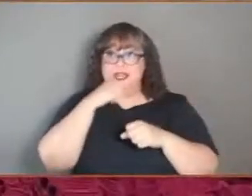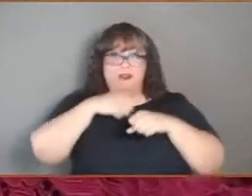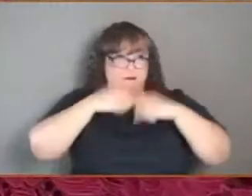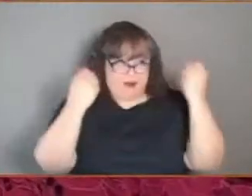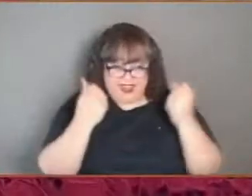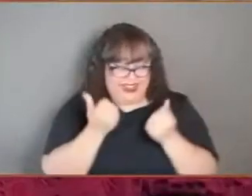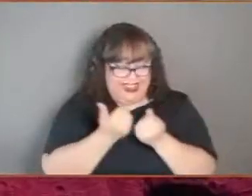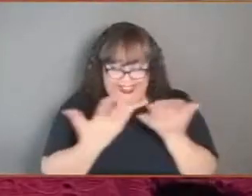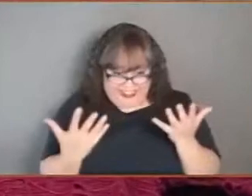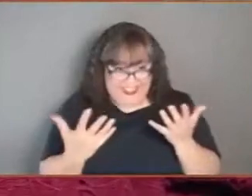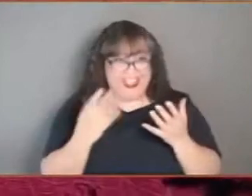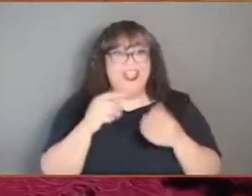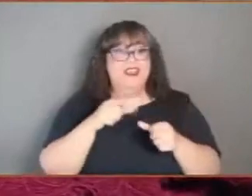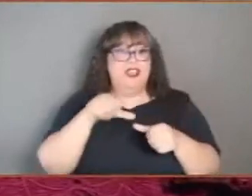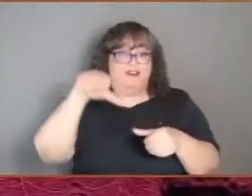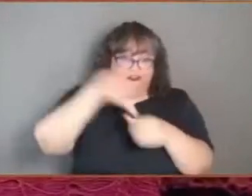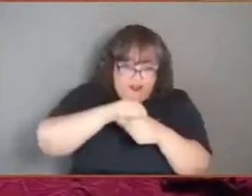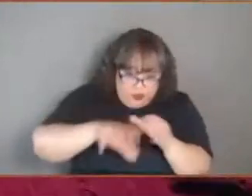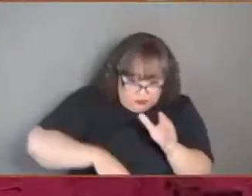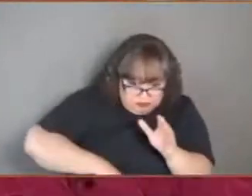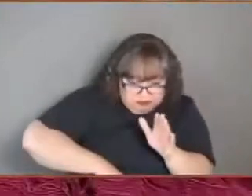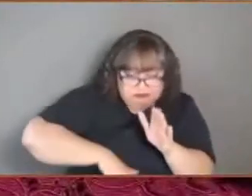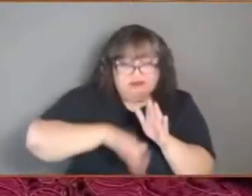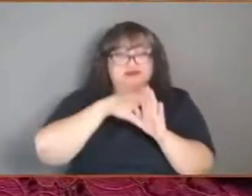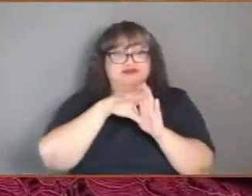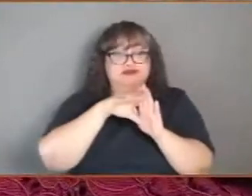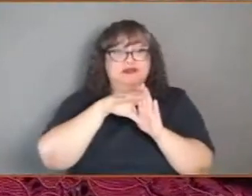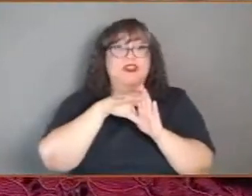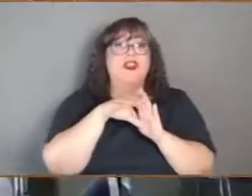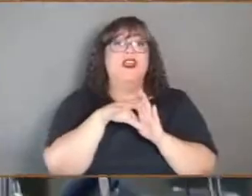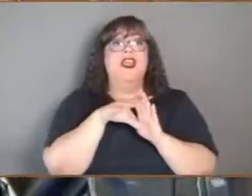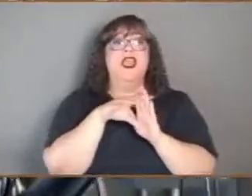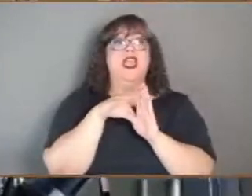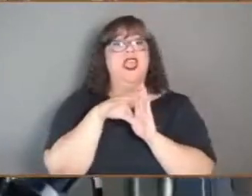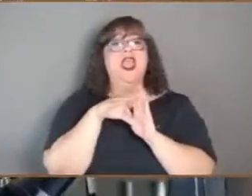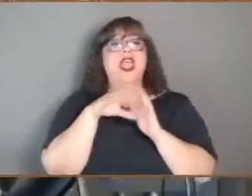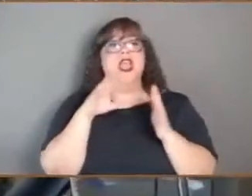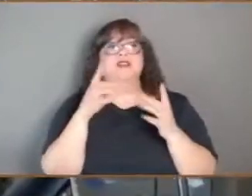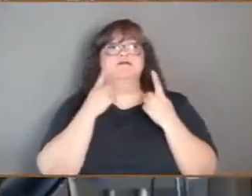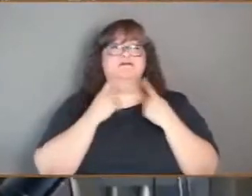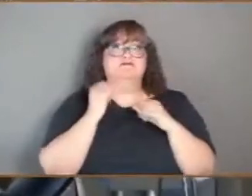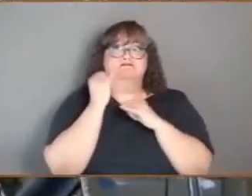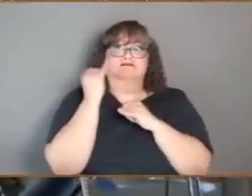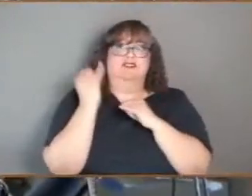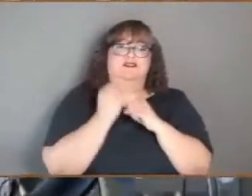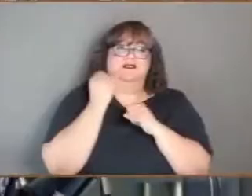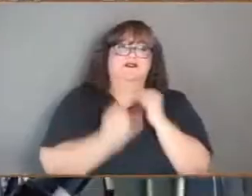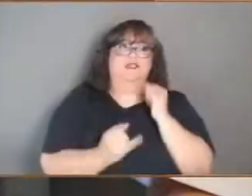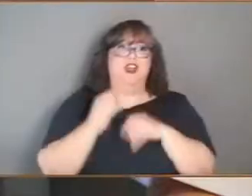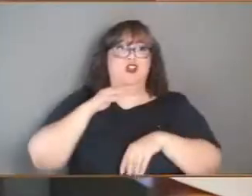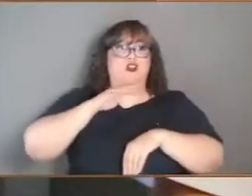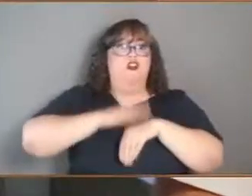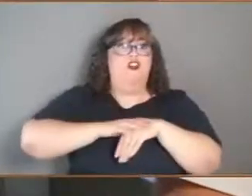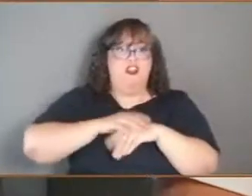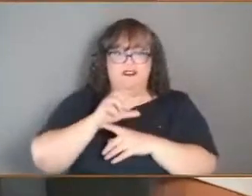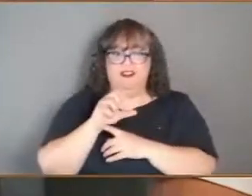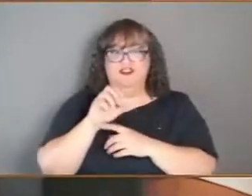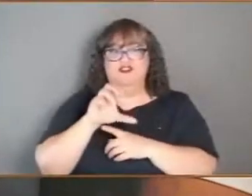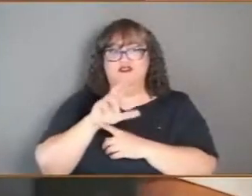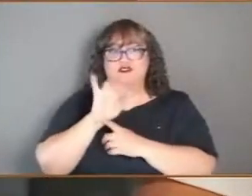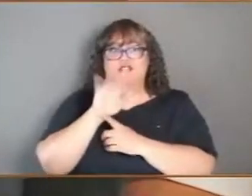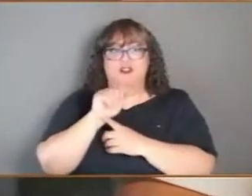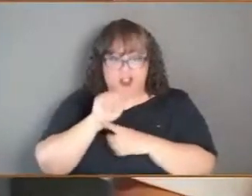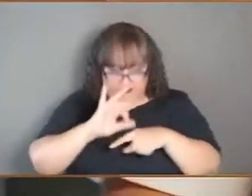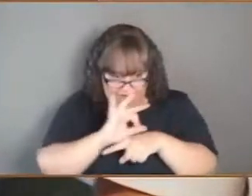spacecraft and did our final on-pad functional. And the spacecraft is currently powered up, and we're monitoring